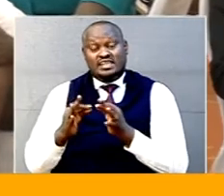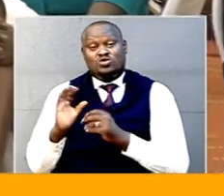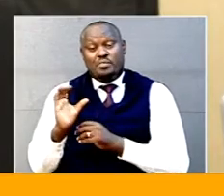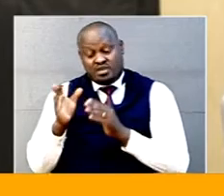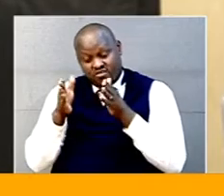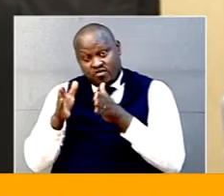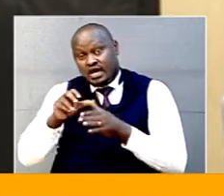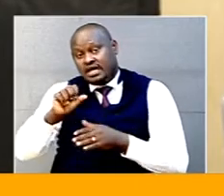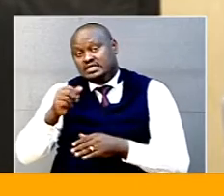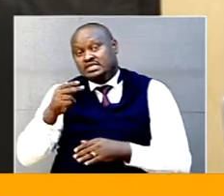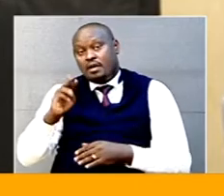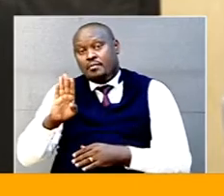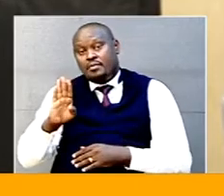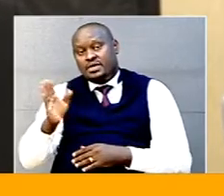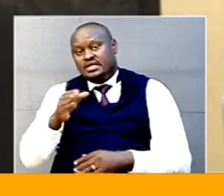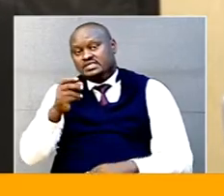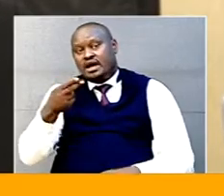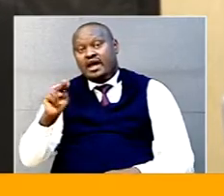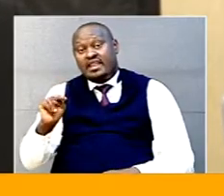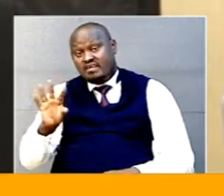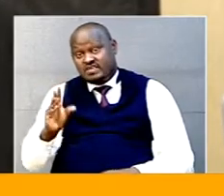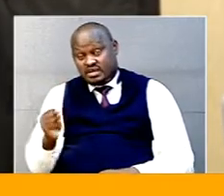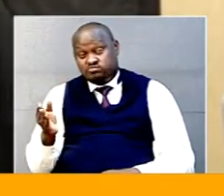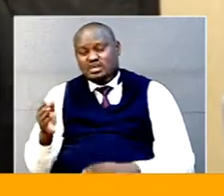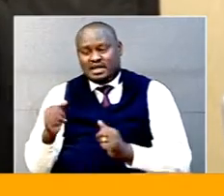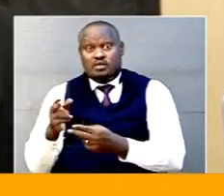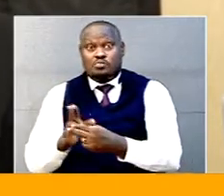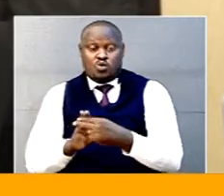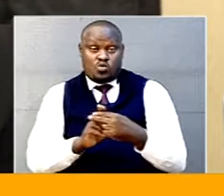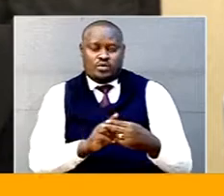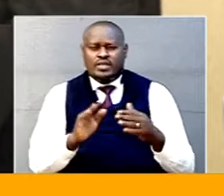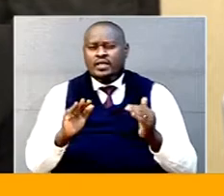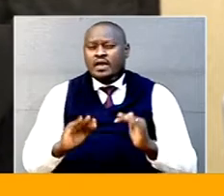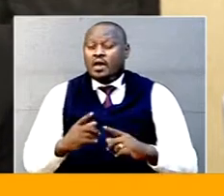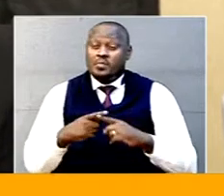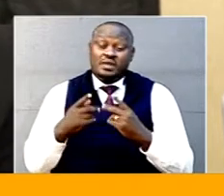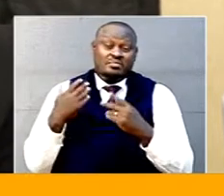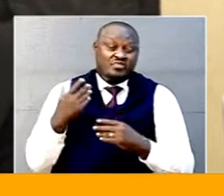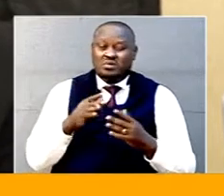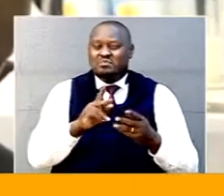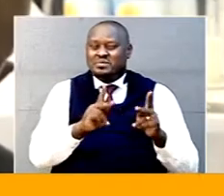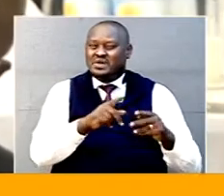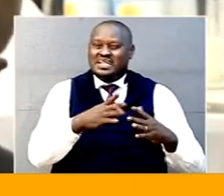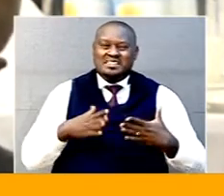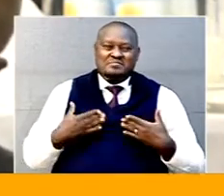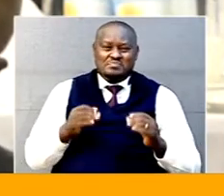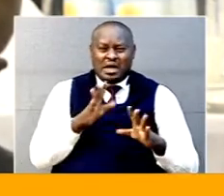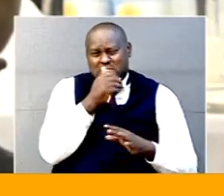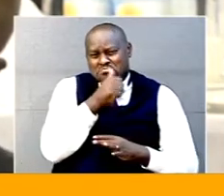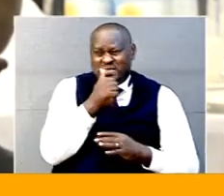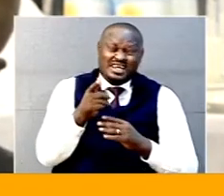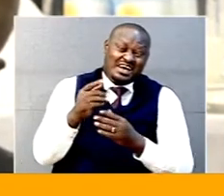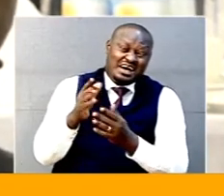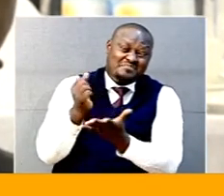Sub-Saharan Africa. However, the issue of access of loans through commercial banks was challenged by stakeholders from the private sector,